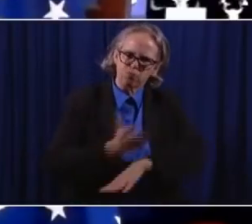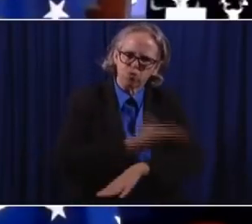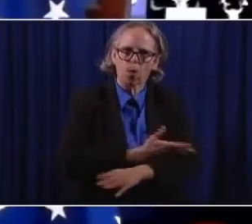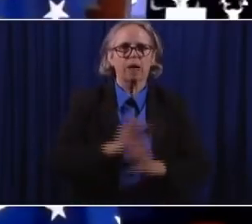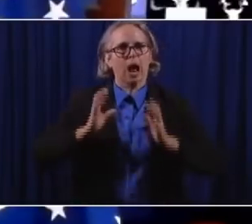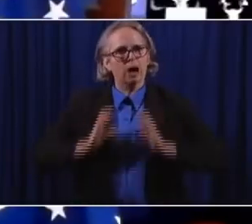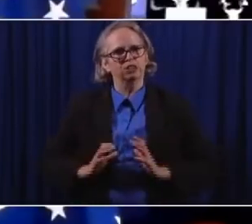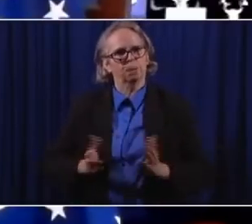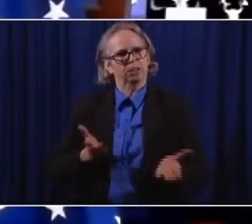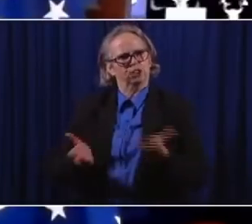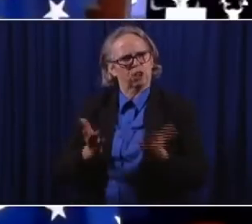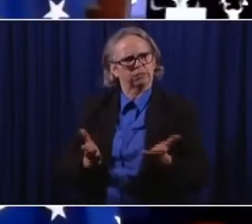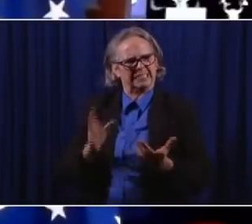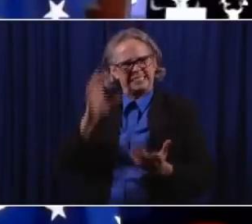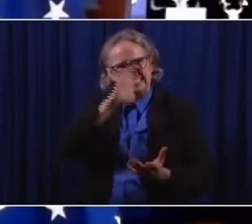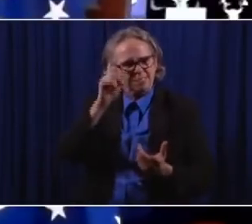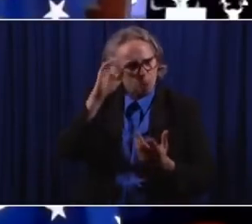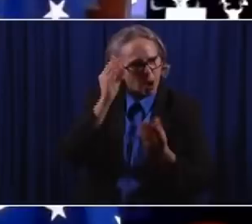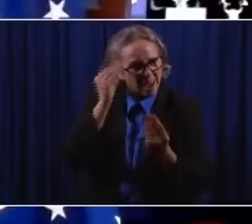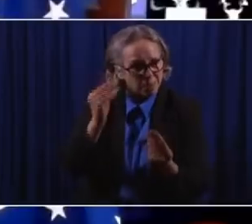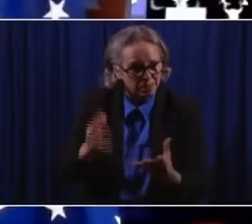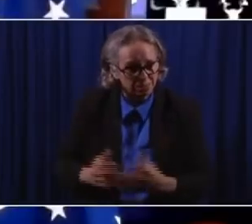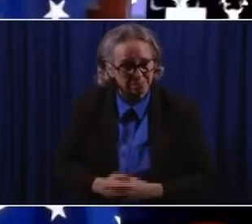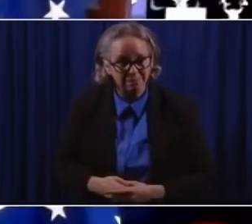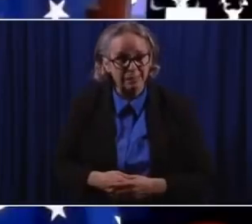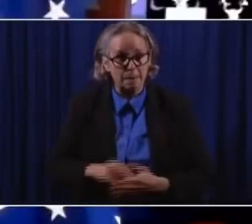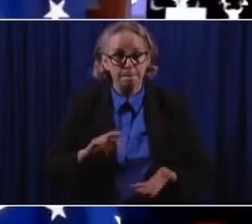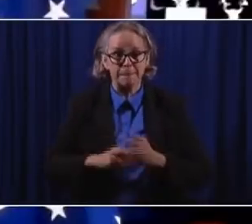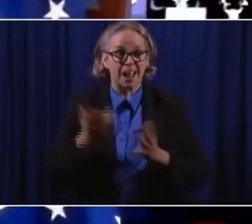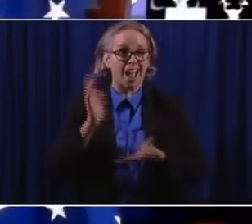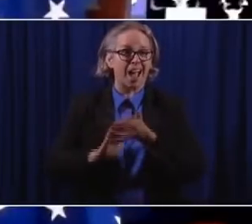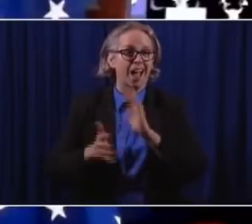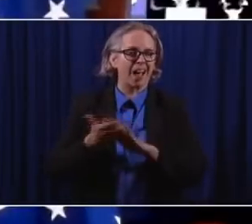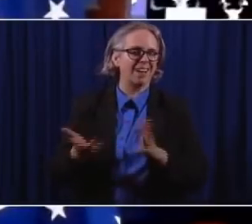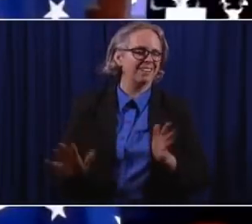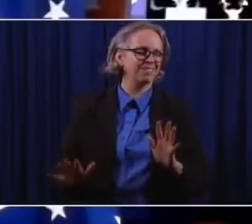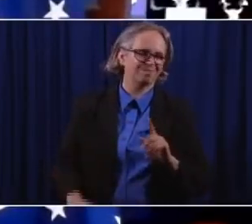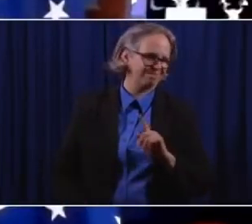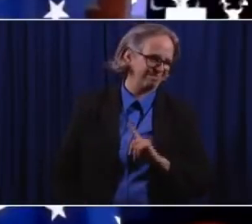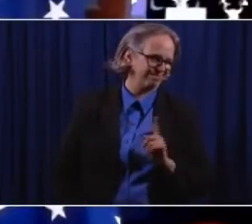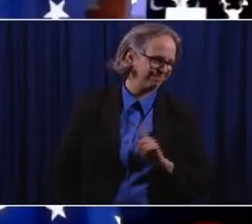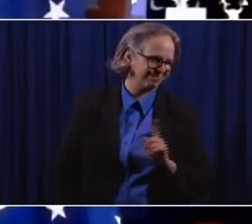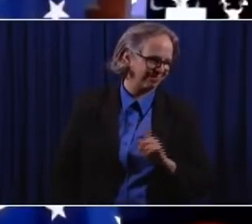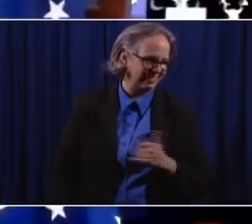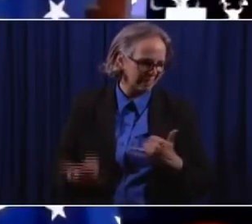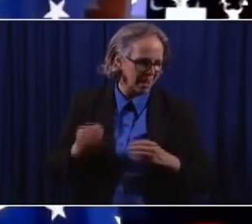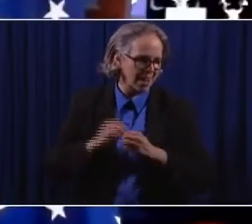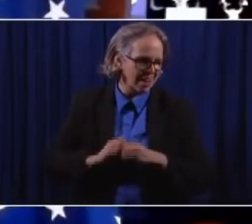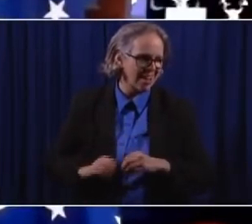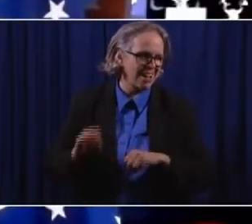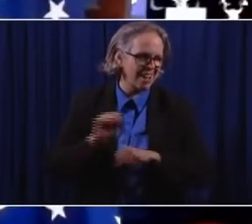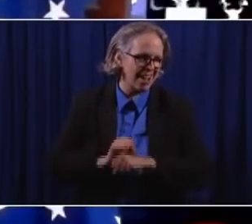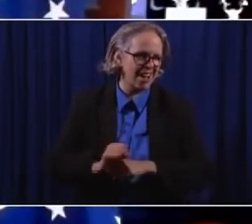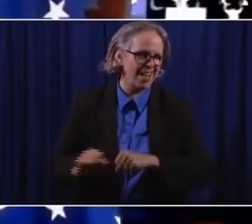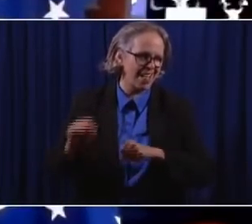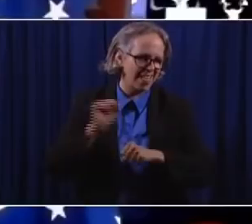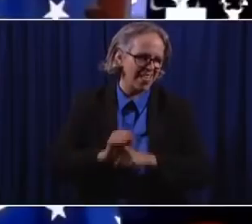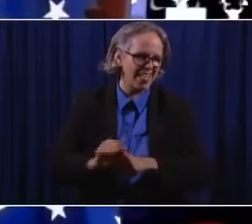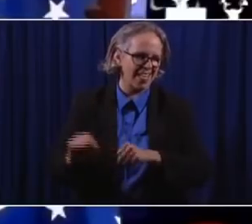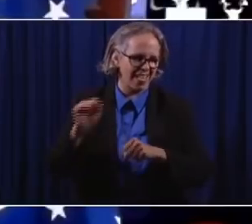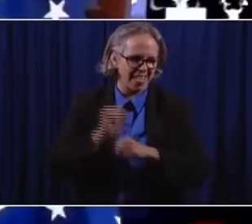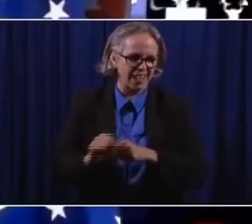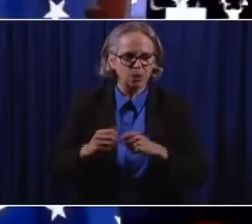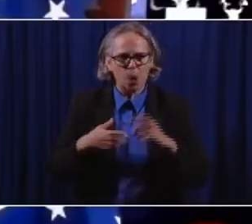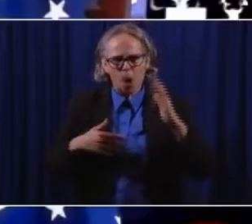clear, this does not mean that our work is done. This is only the beginning, but I hope that others will see, particularly